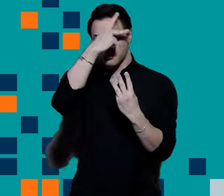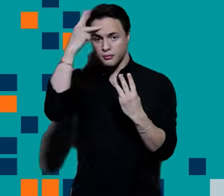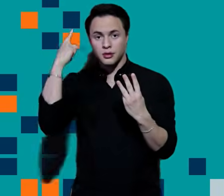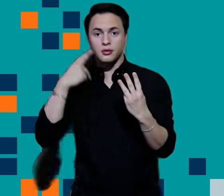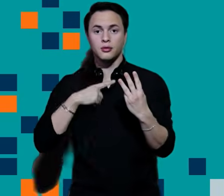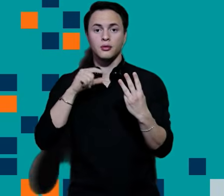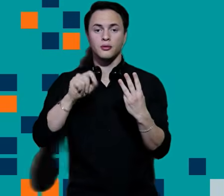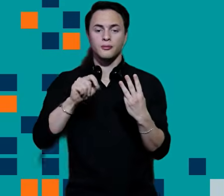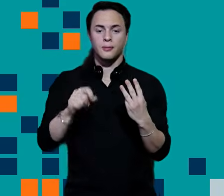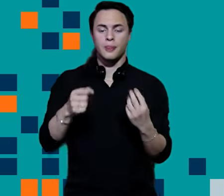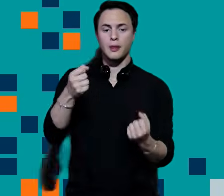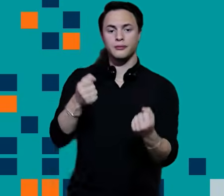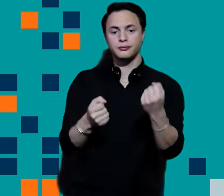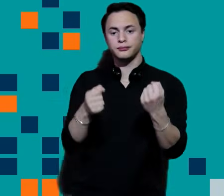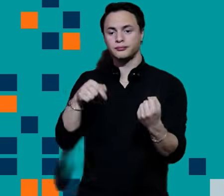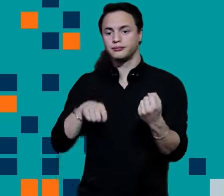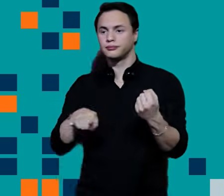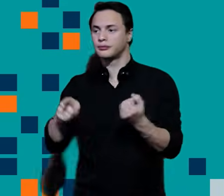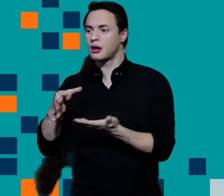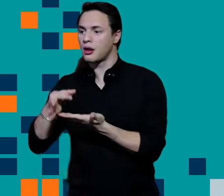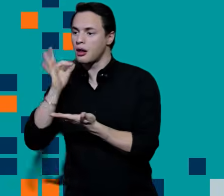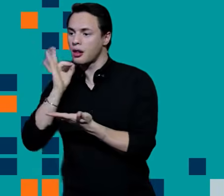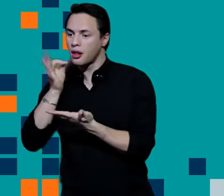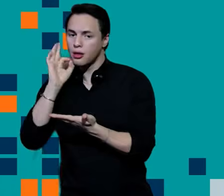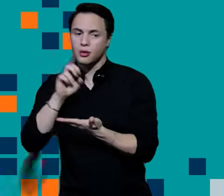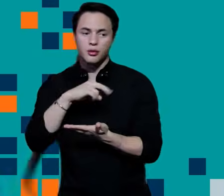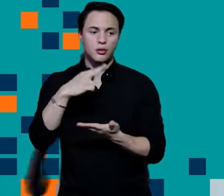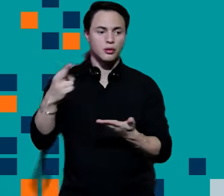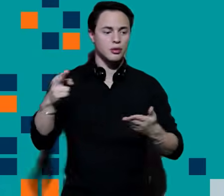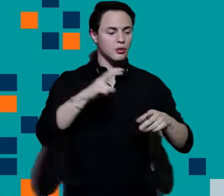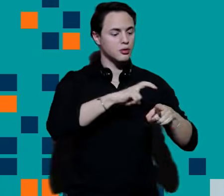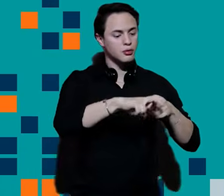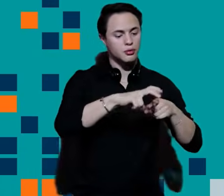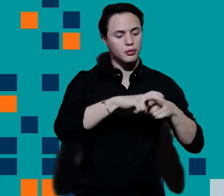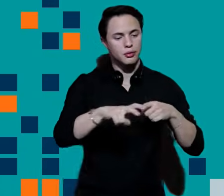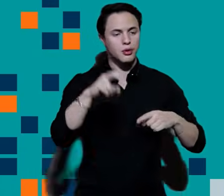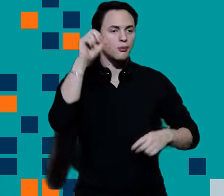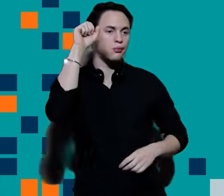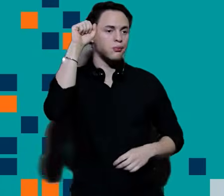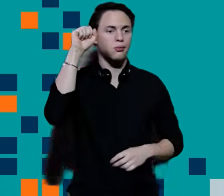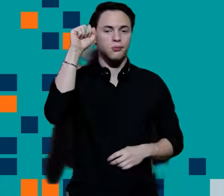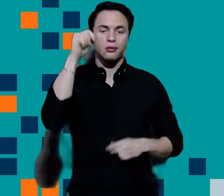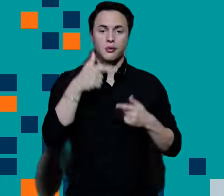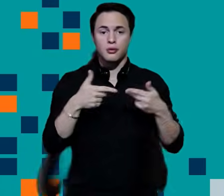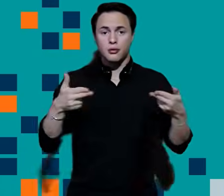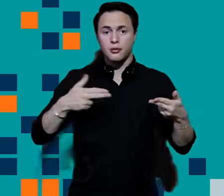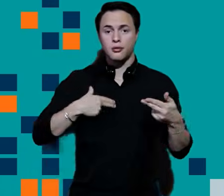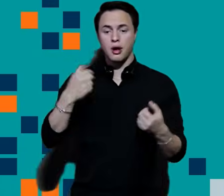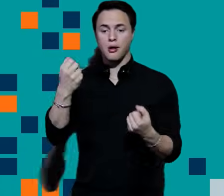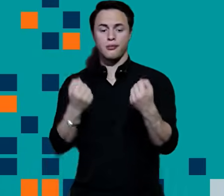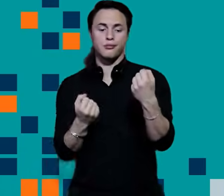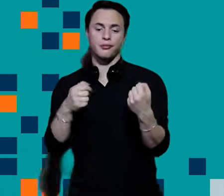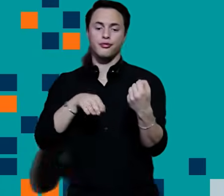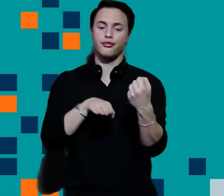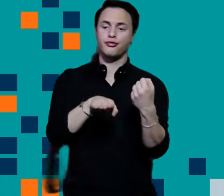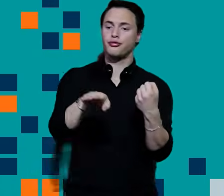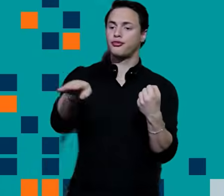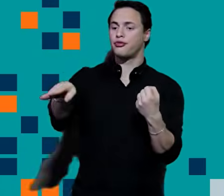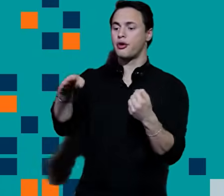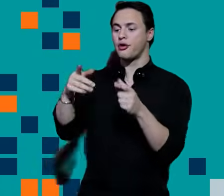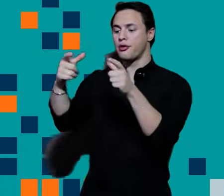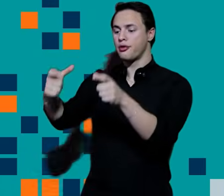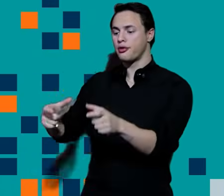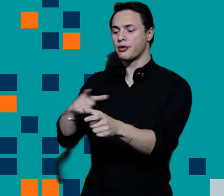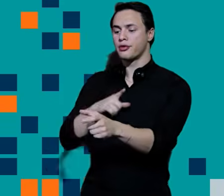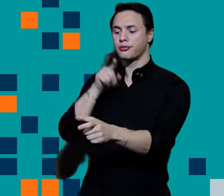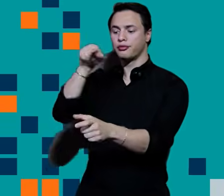van, they grab you, they handcuff you, they hood you, and they throw you in the back of the van. They drive you to a location, they throw you